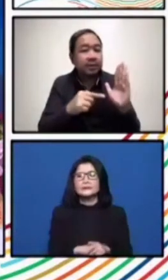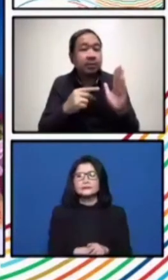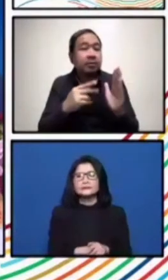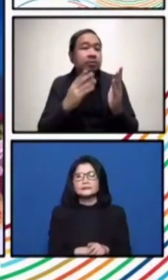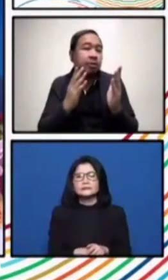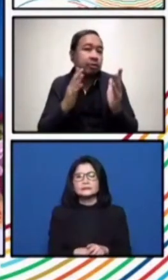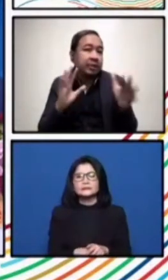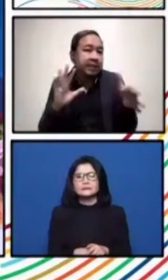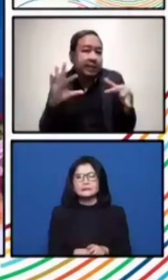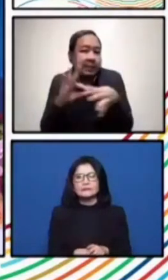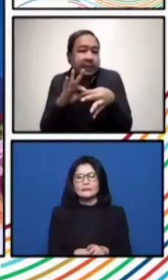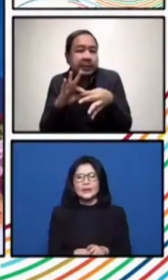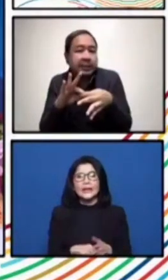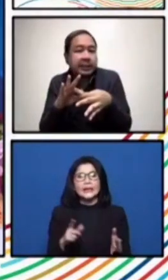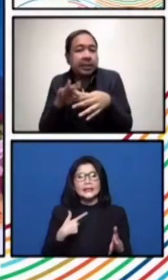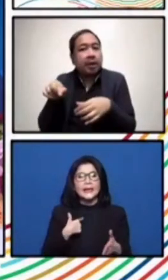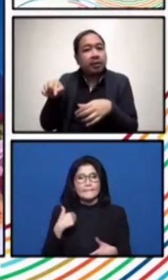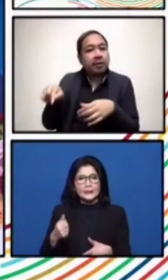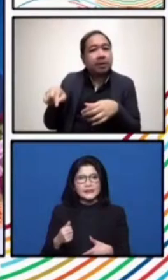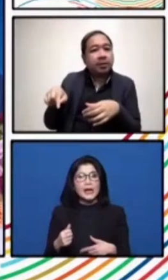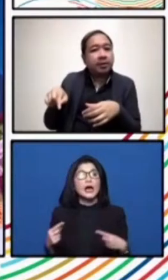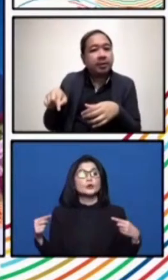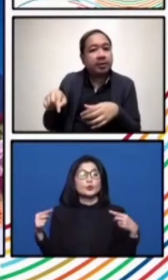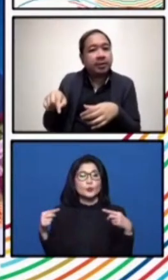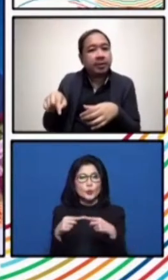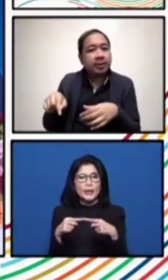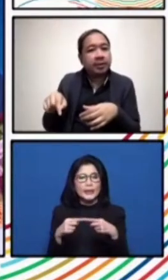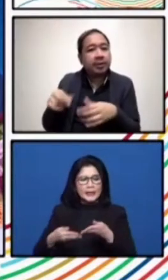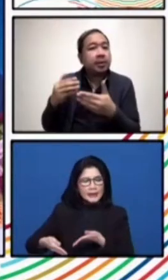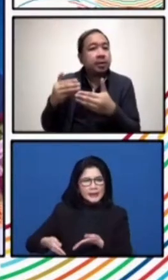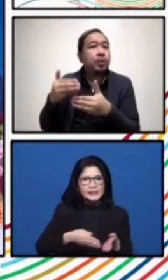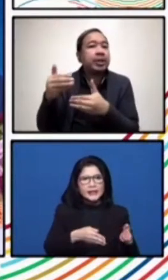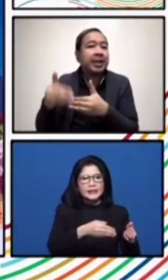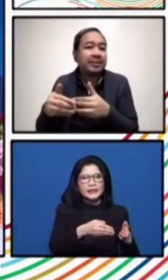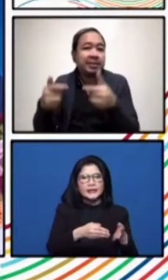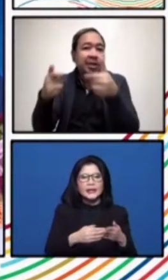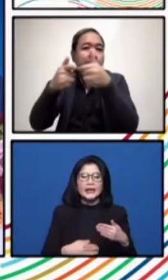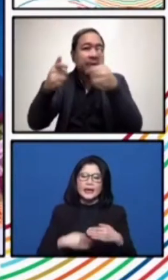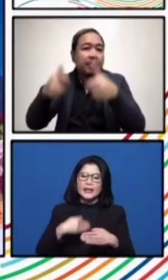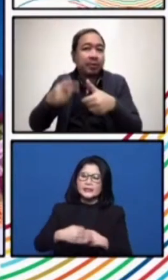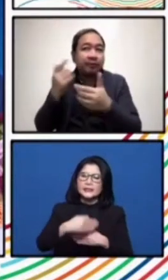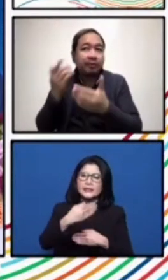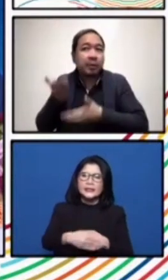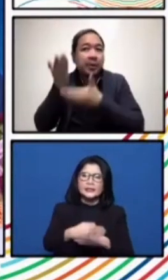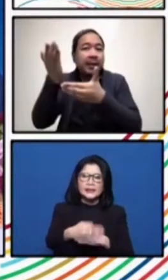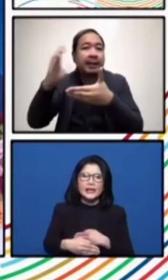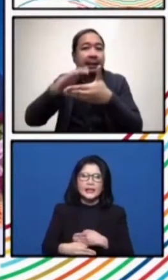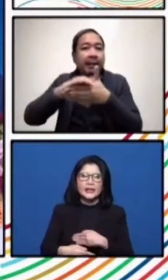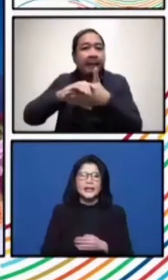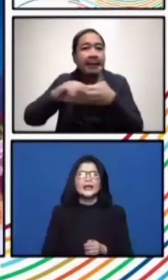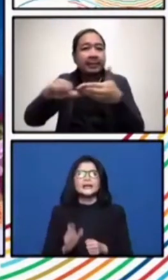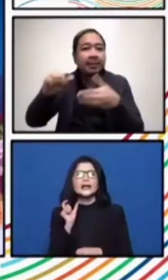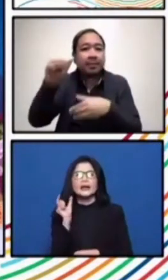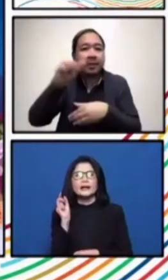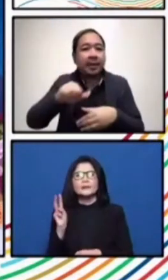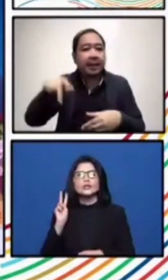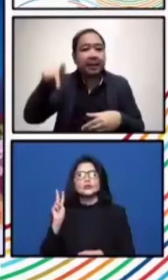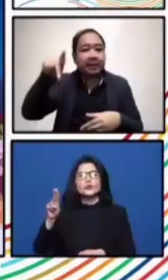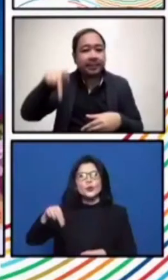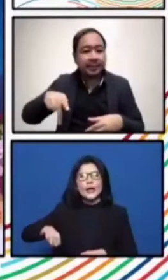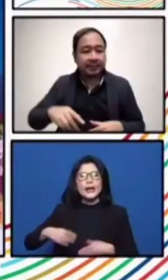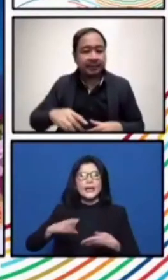it to um the next step of the unscope or asia-pacific area I